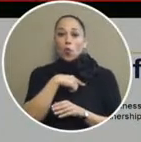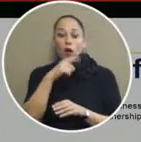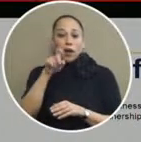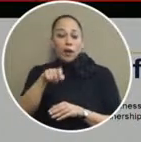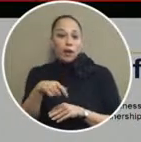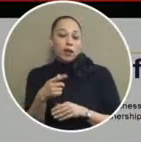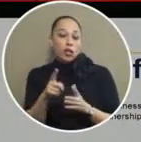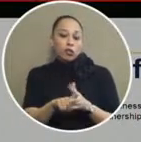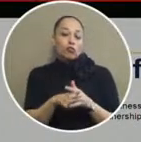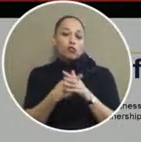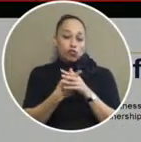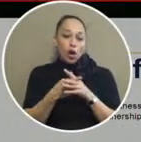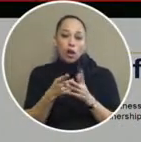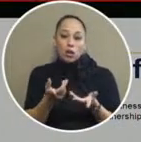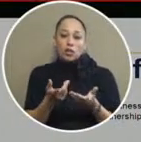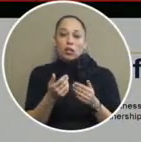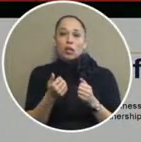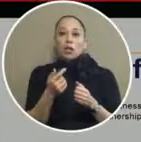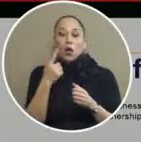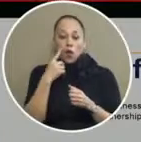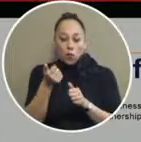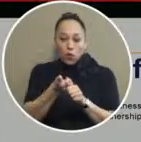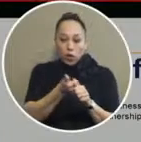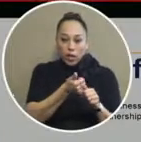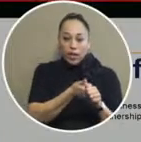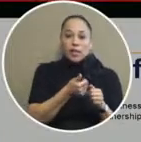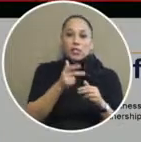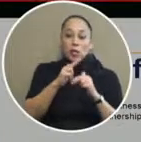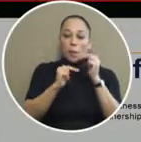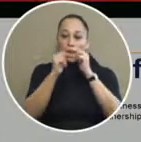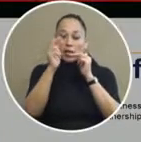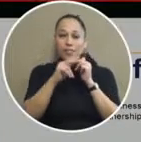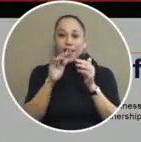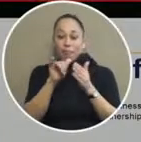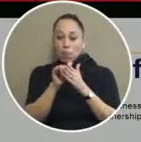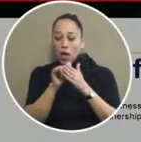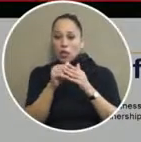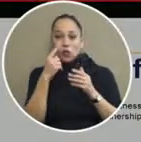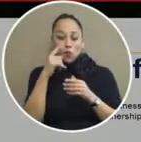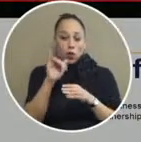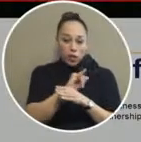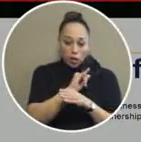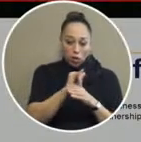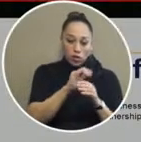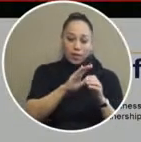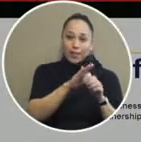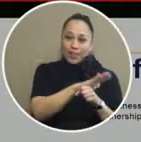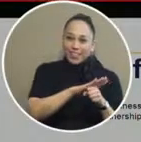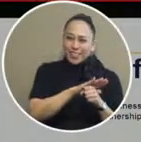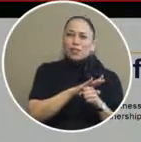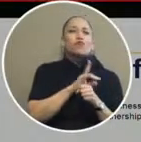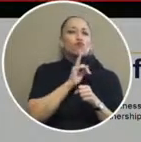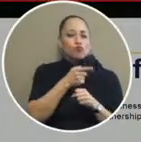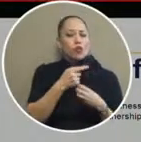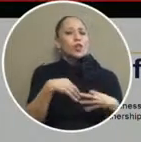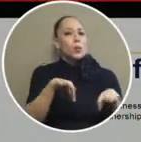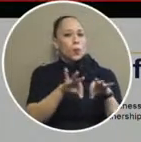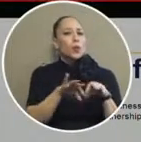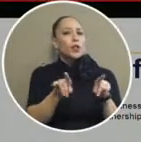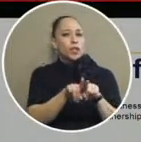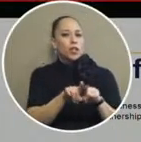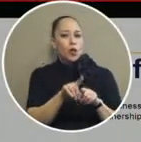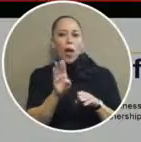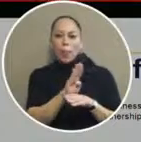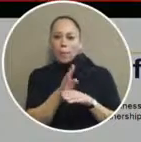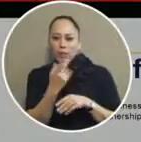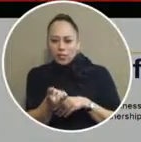to start implementing into each of their facilities. Irrespective of the industry sector, I think it was really important that